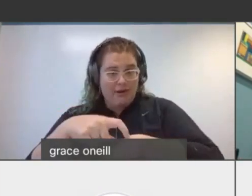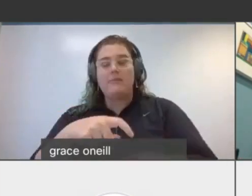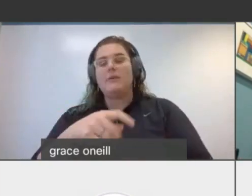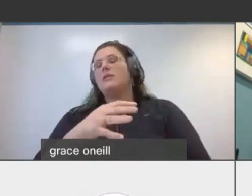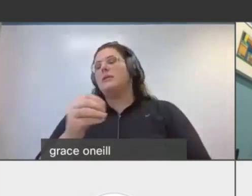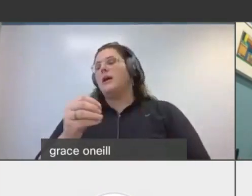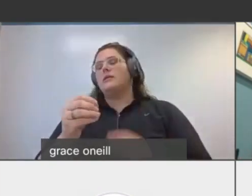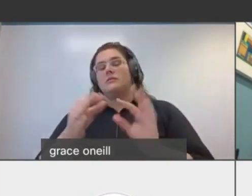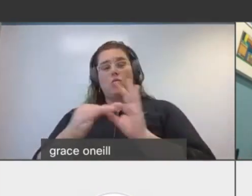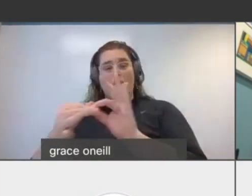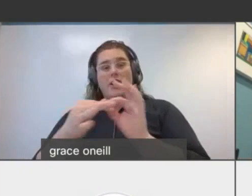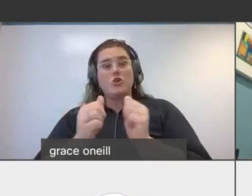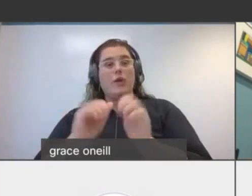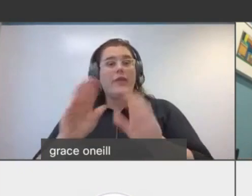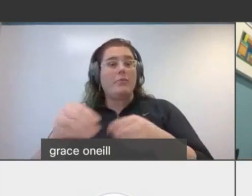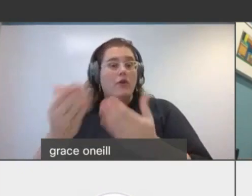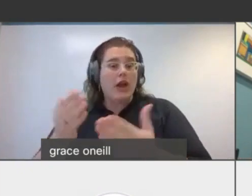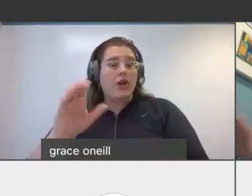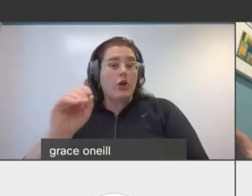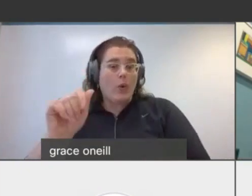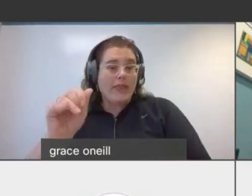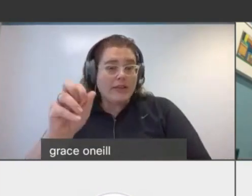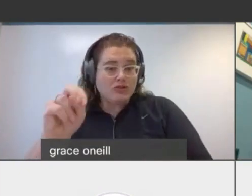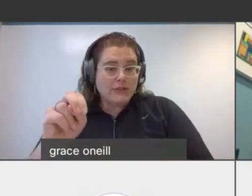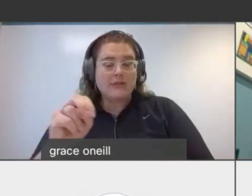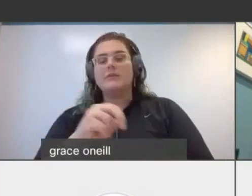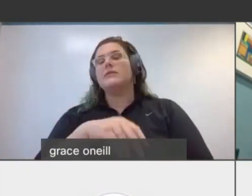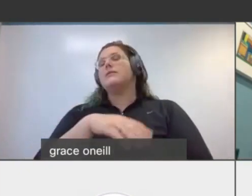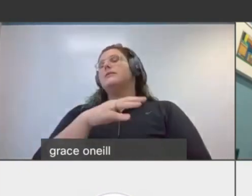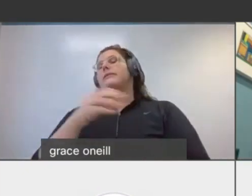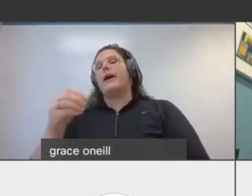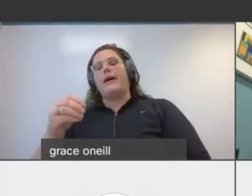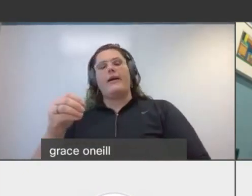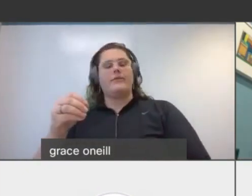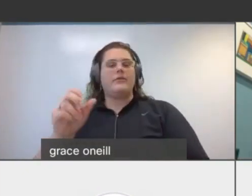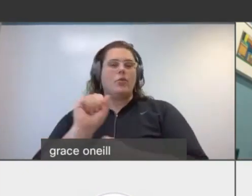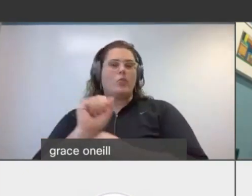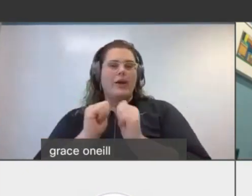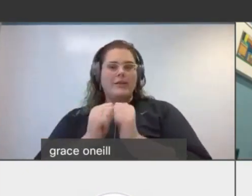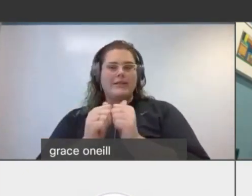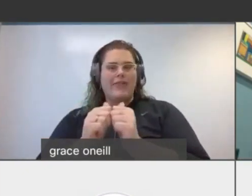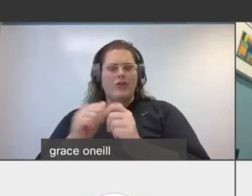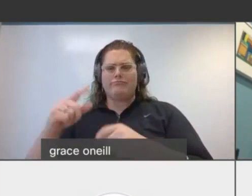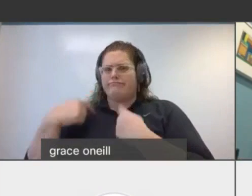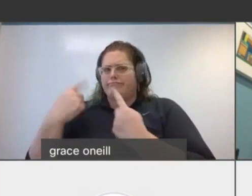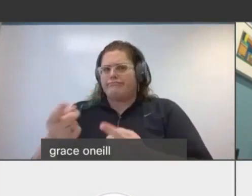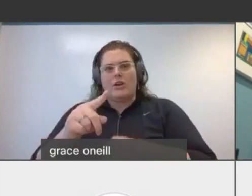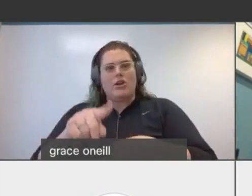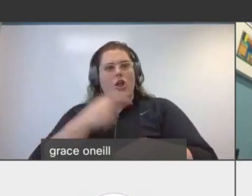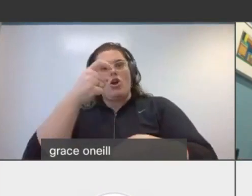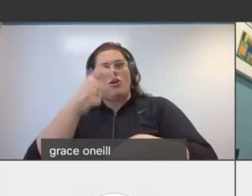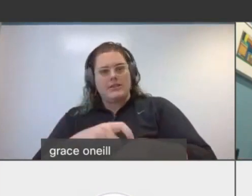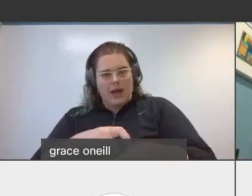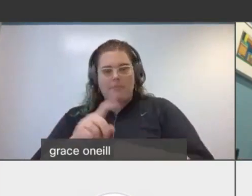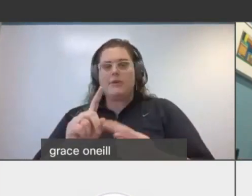coordination with the provider coalition and working together over a long period of time to come